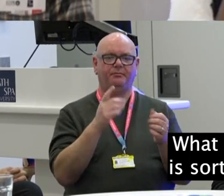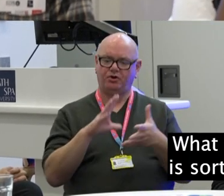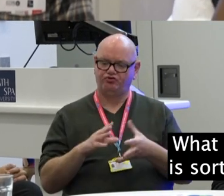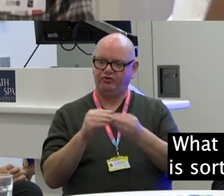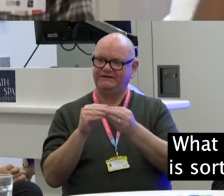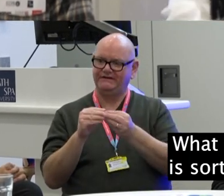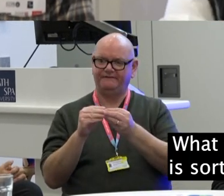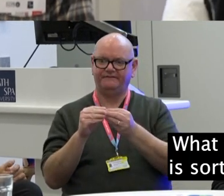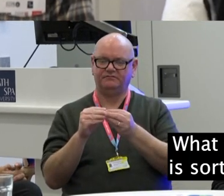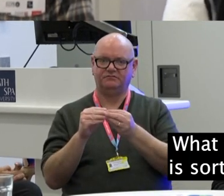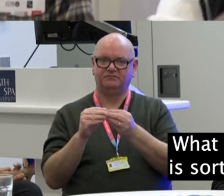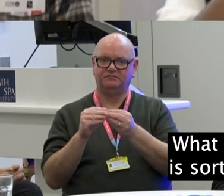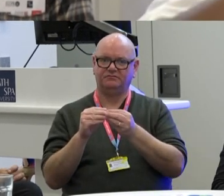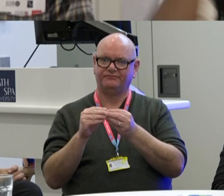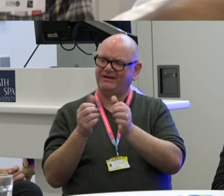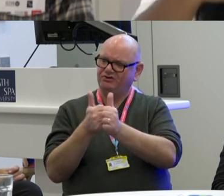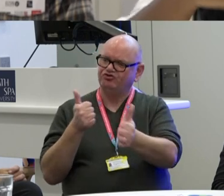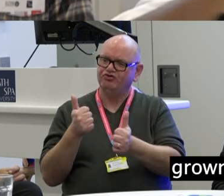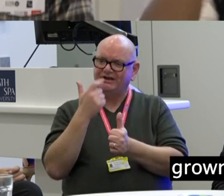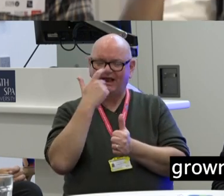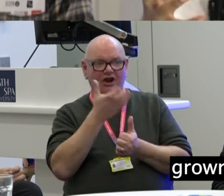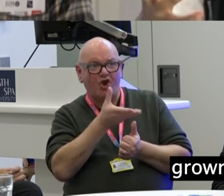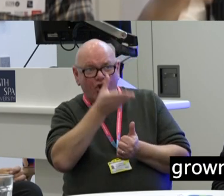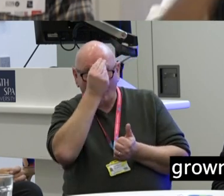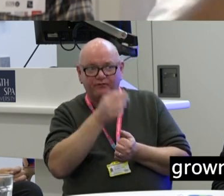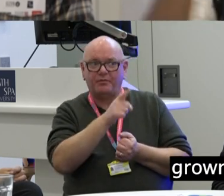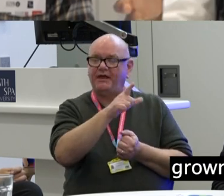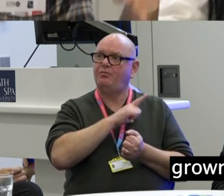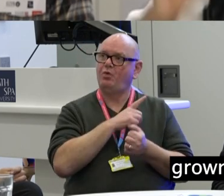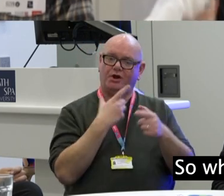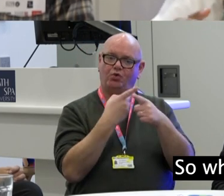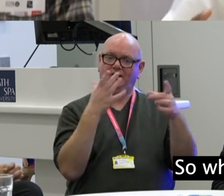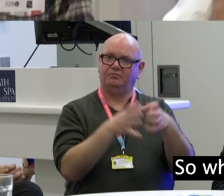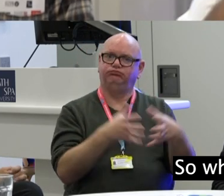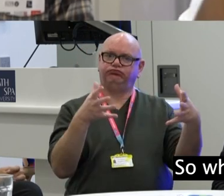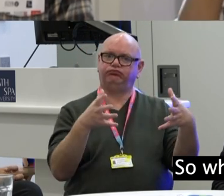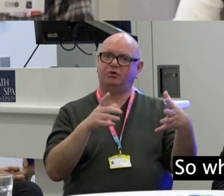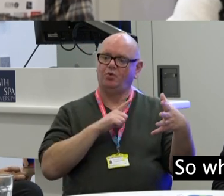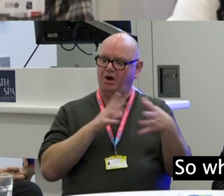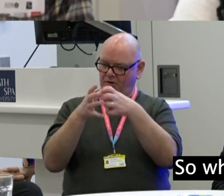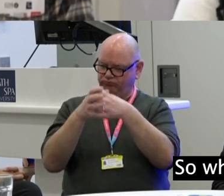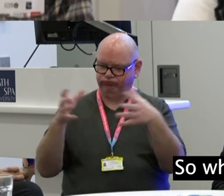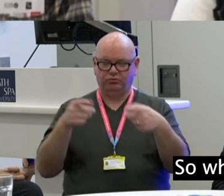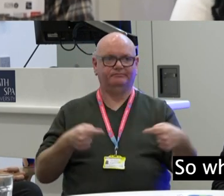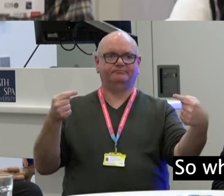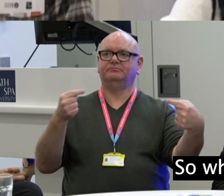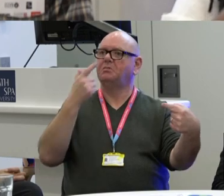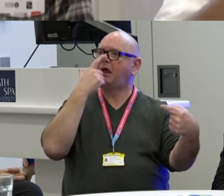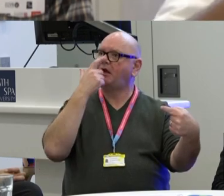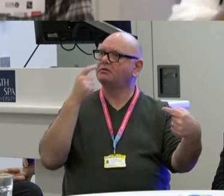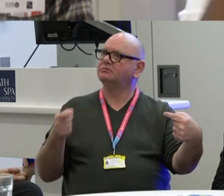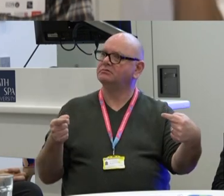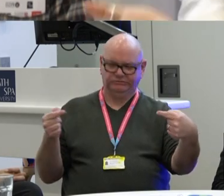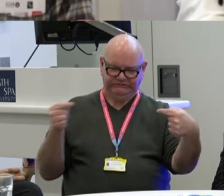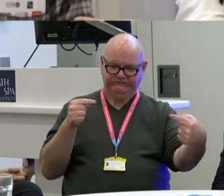do is sort of, one, learn from how they've sort of grown so quickly and then compete. So what I mean by that is, you know, we've